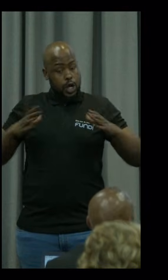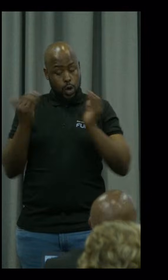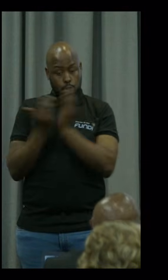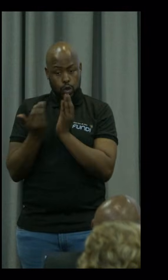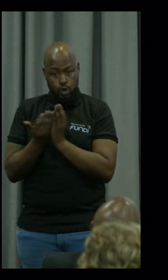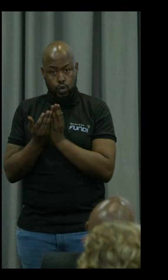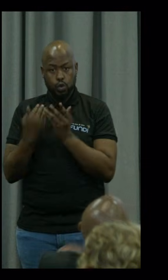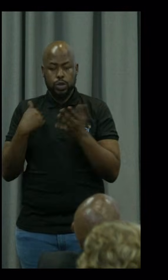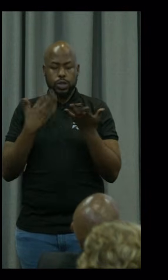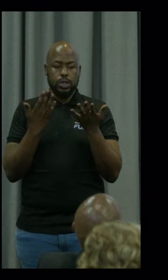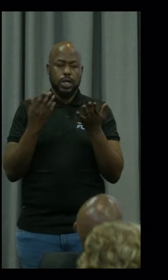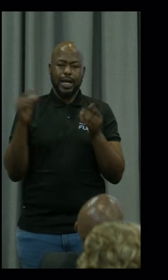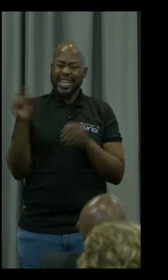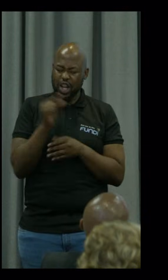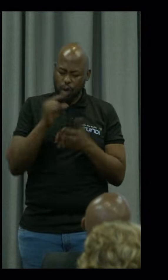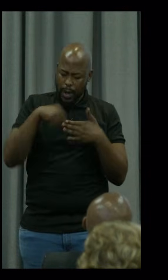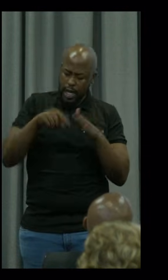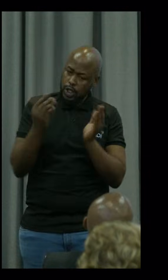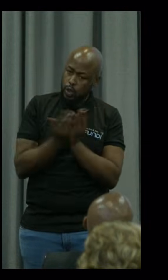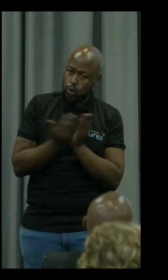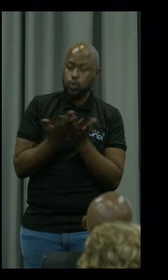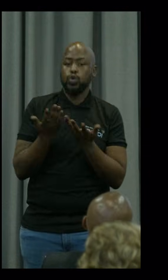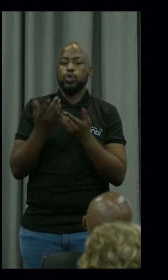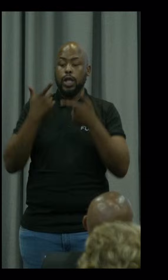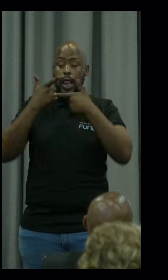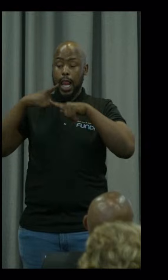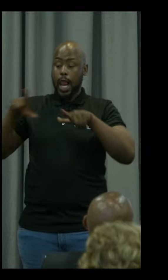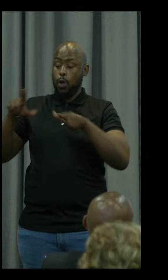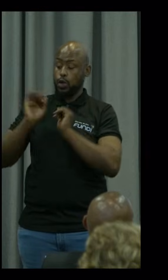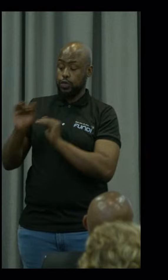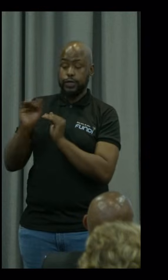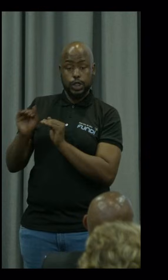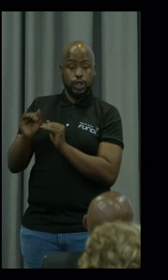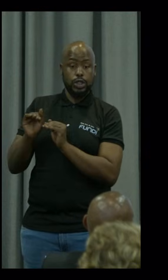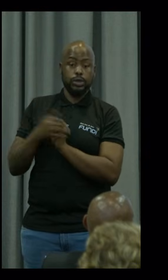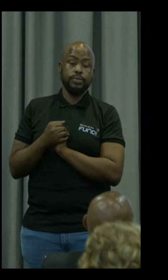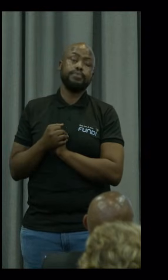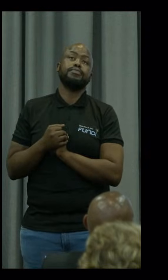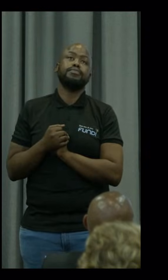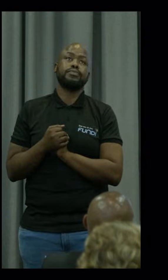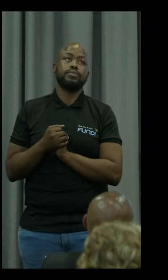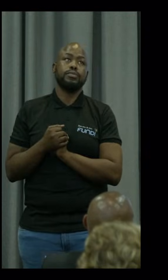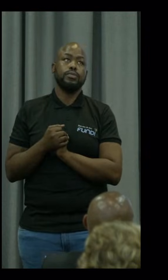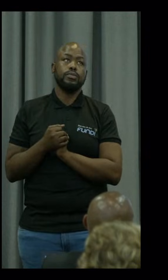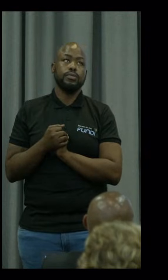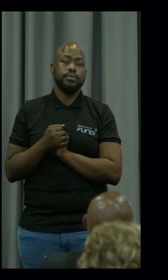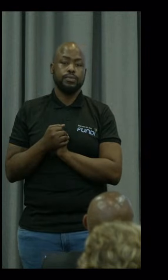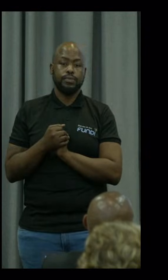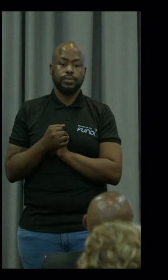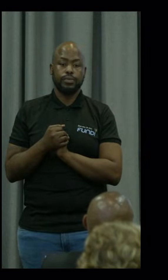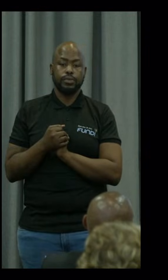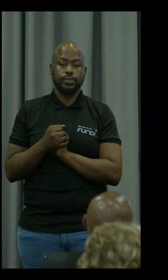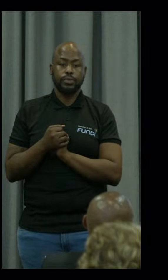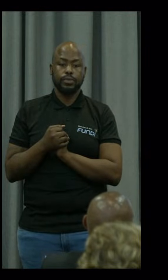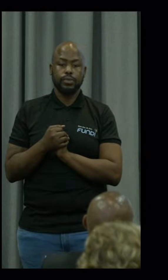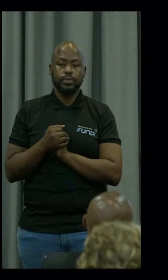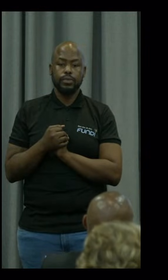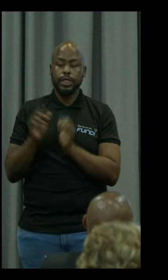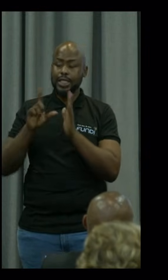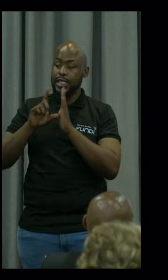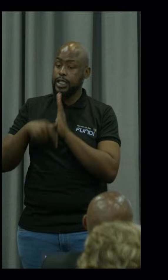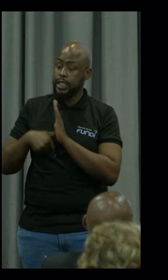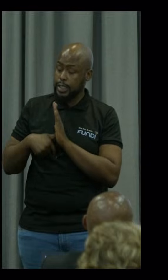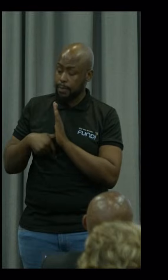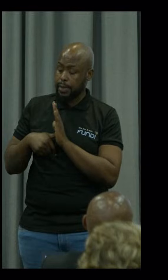have in my school, the number of languages of instruction, okay, that LOLT that we spoke about, disability